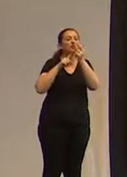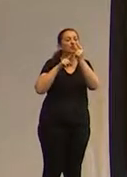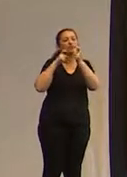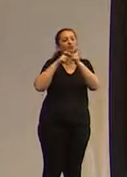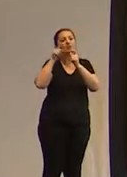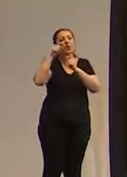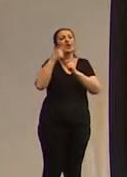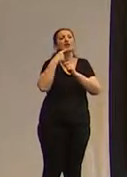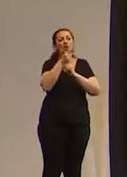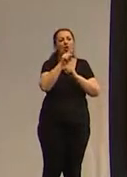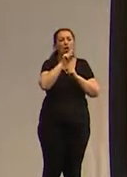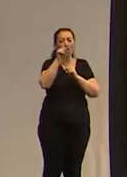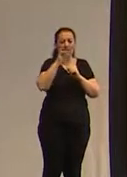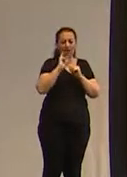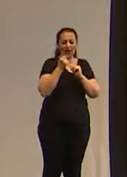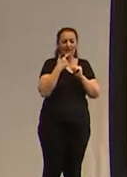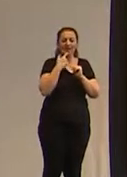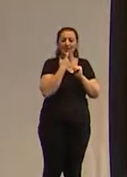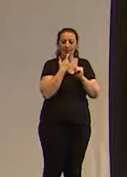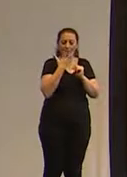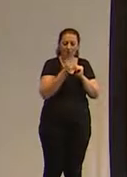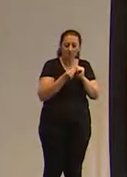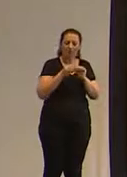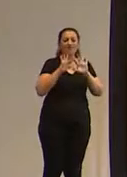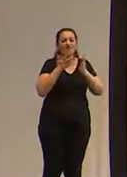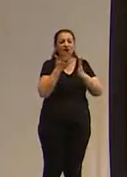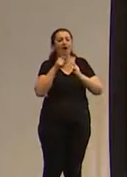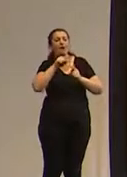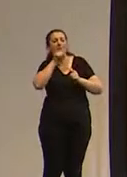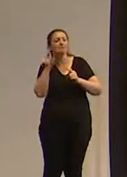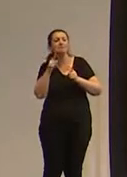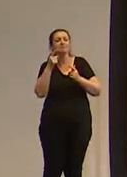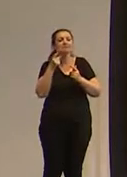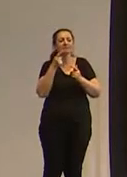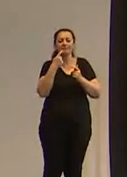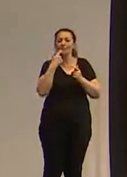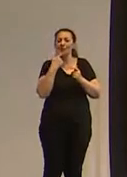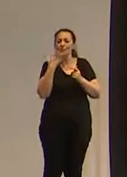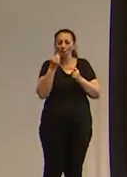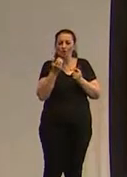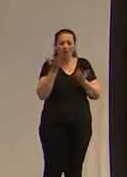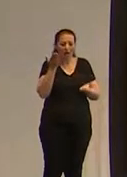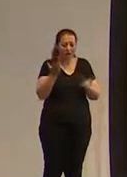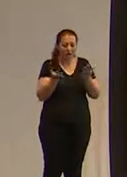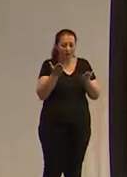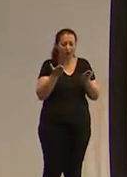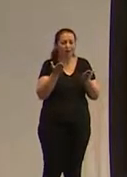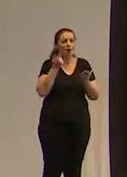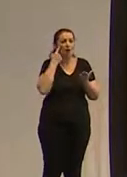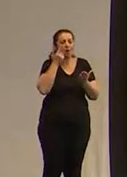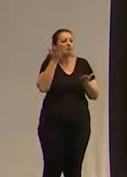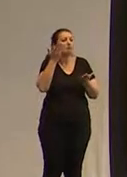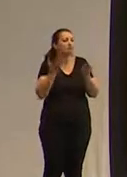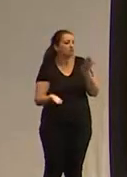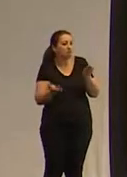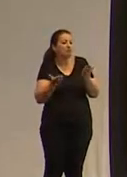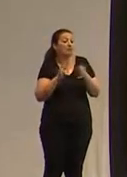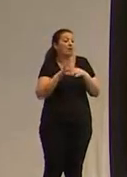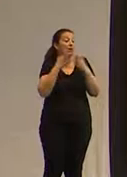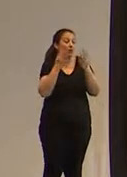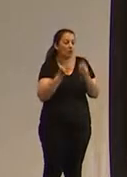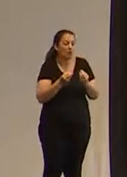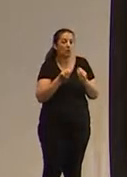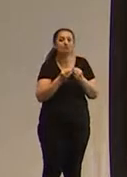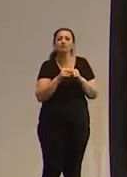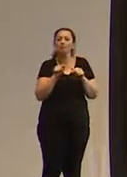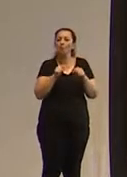christ aristotle says if i had 10 kilos of iron and 1 kilo of iron on both hands the heavier one would hit the